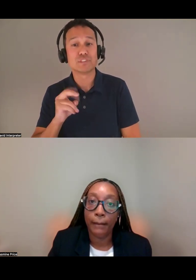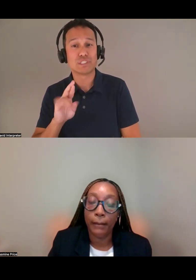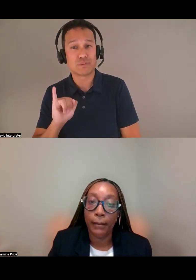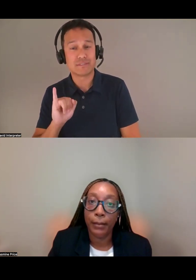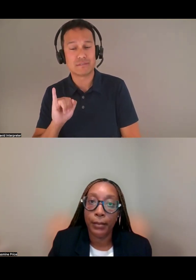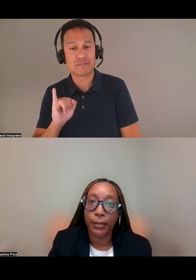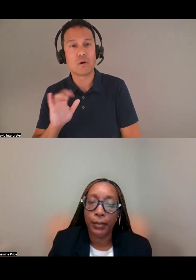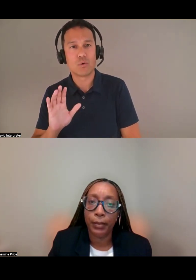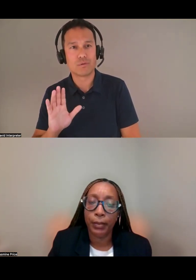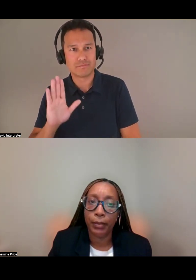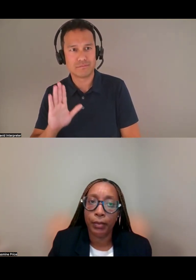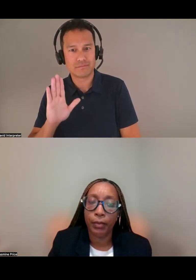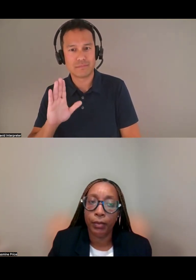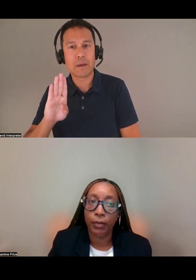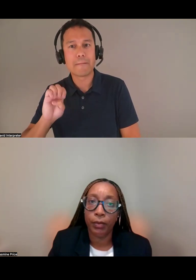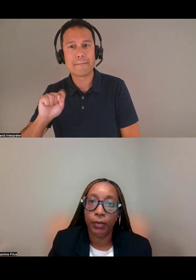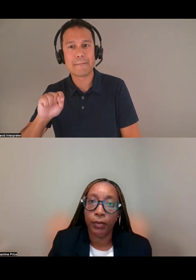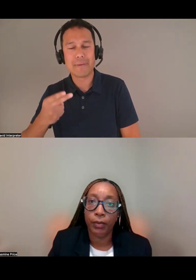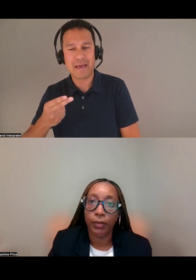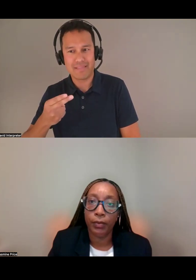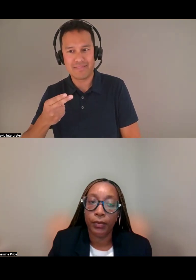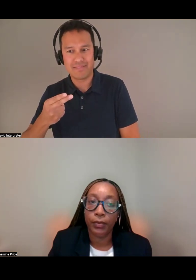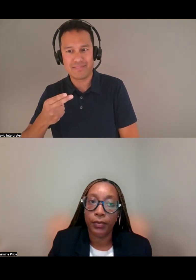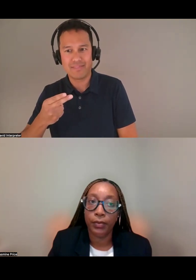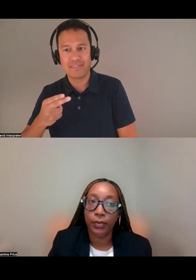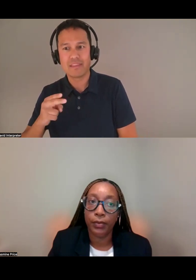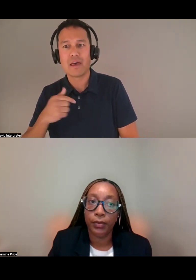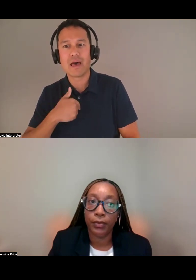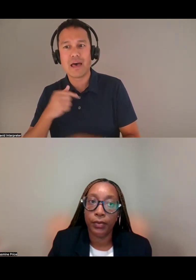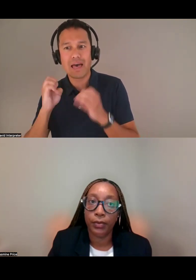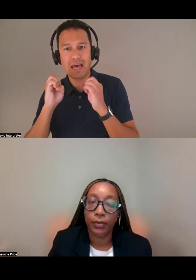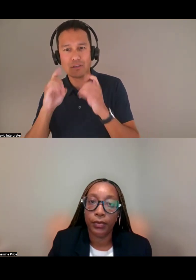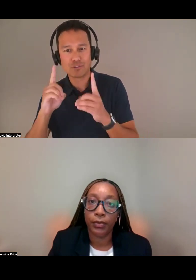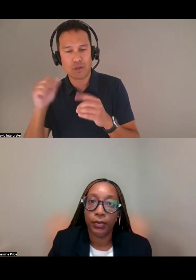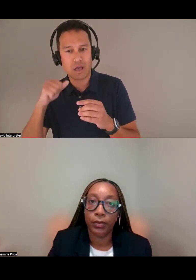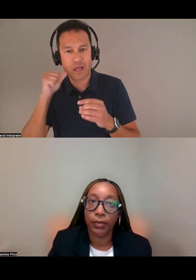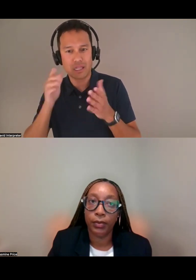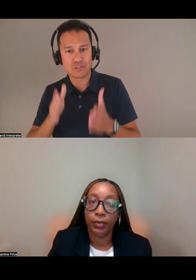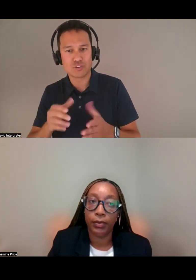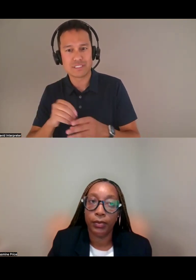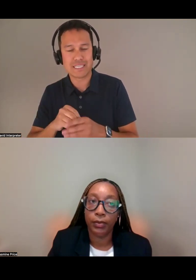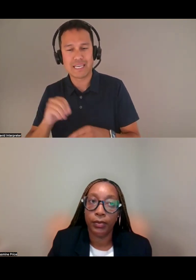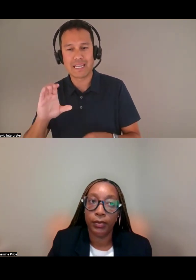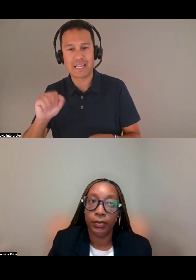Hi, I'm Beth Vendemia. I'm an educational audiologist in Calvert County.